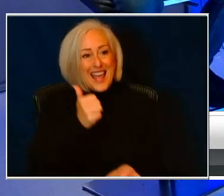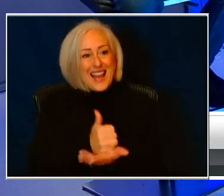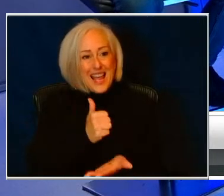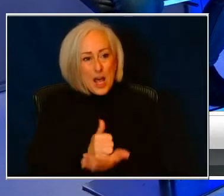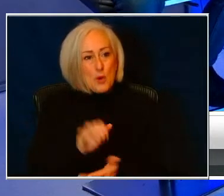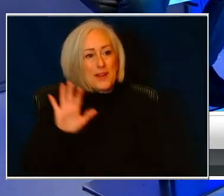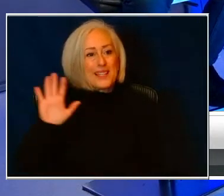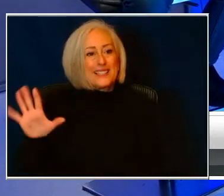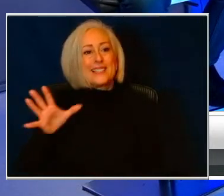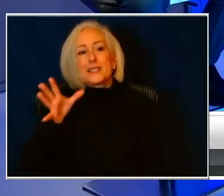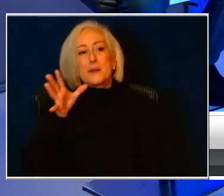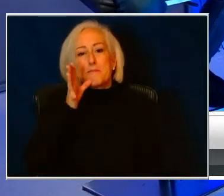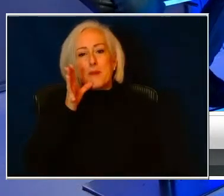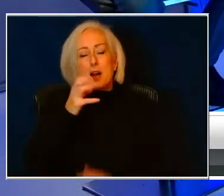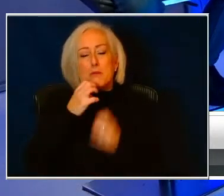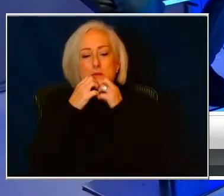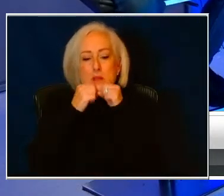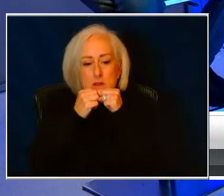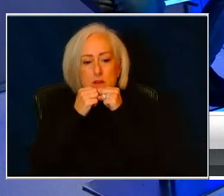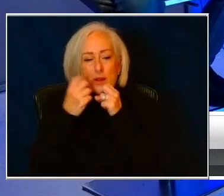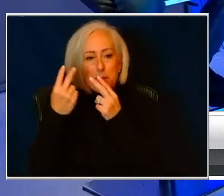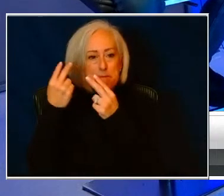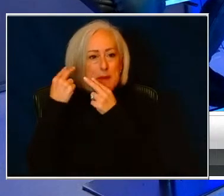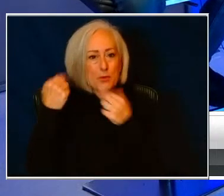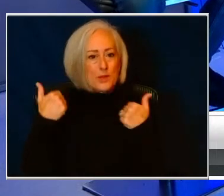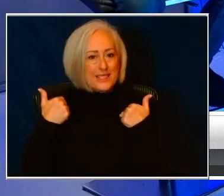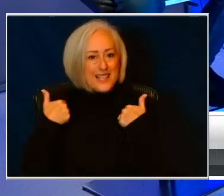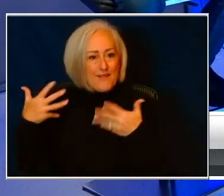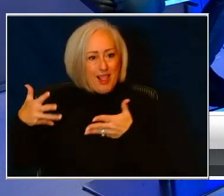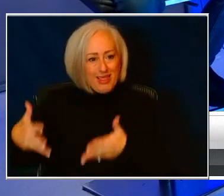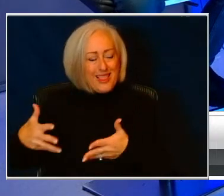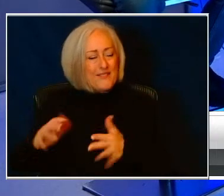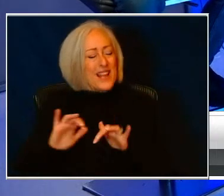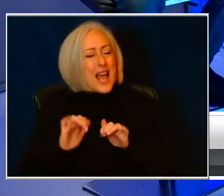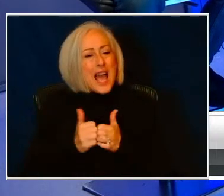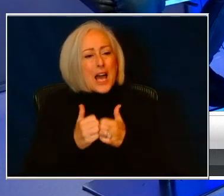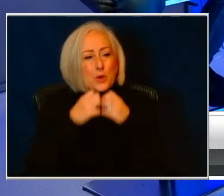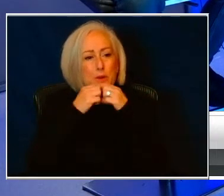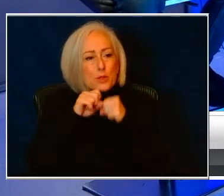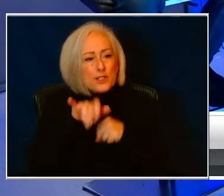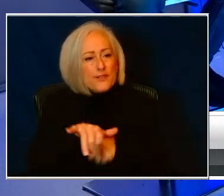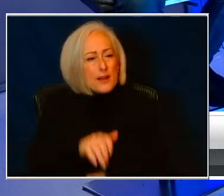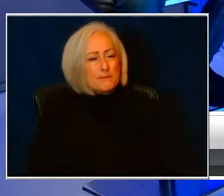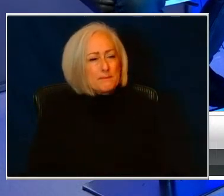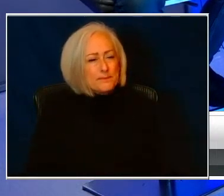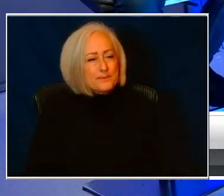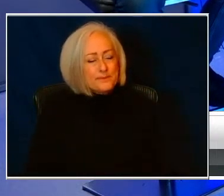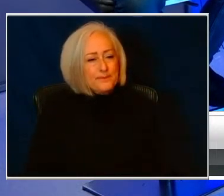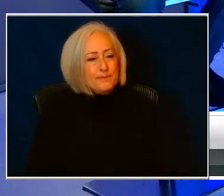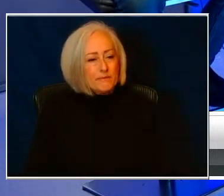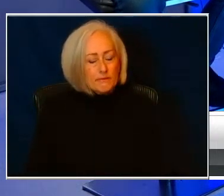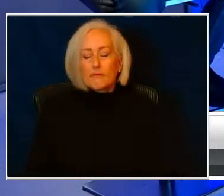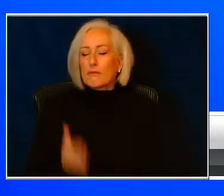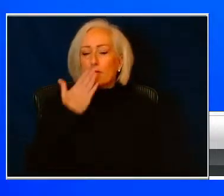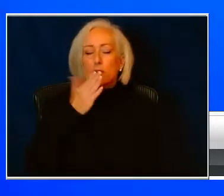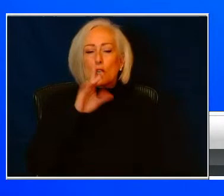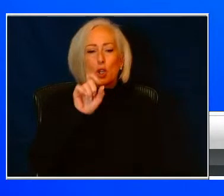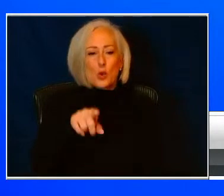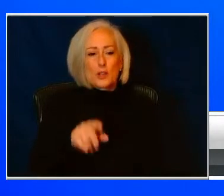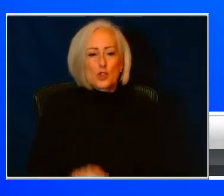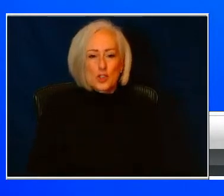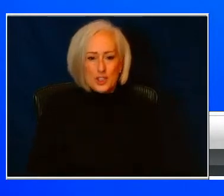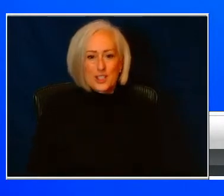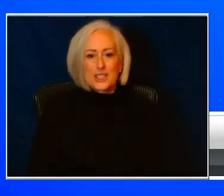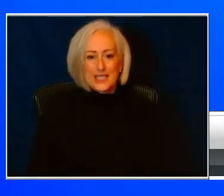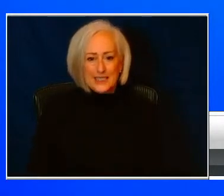talk about those precious memories, so how do we preserve them, and could this help? Yeah, so I think that's actually a great question. It goes to the heart